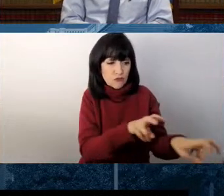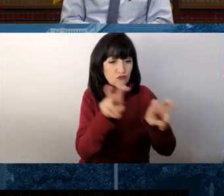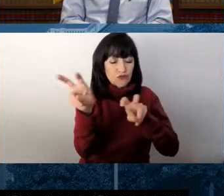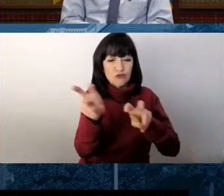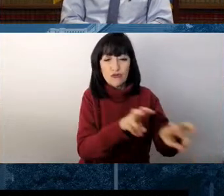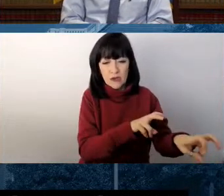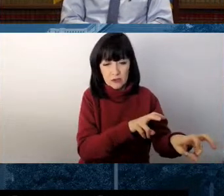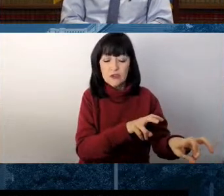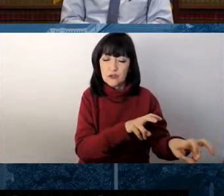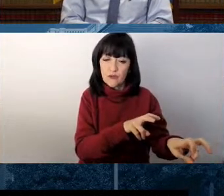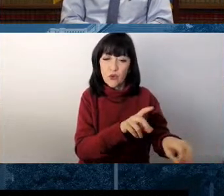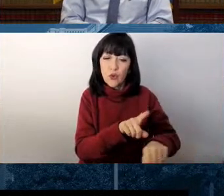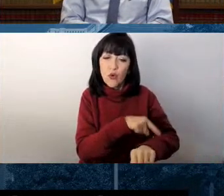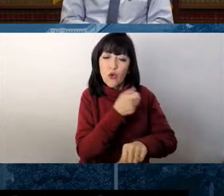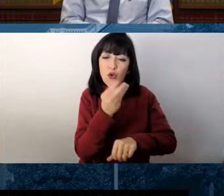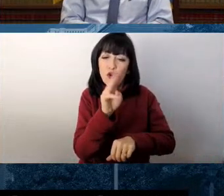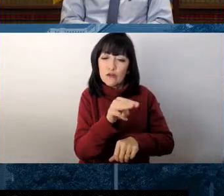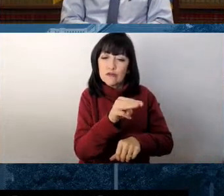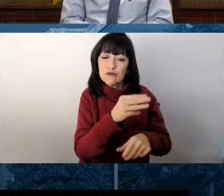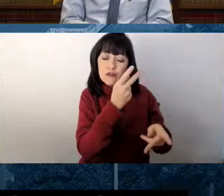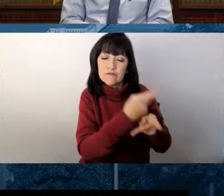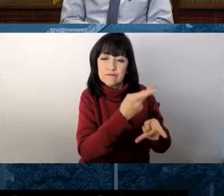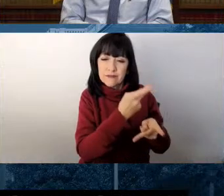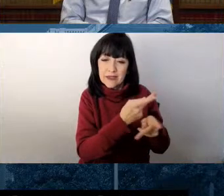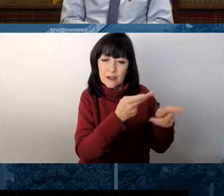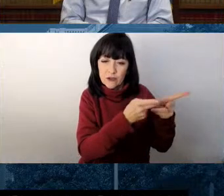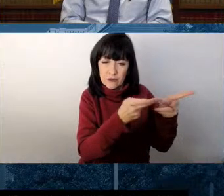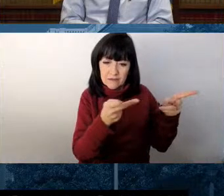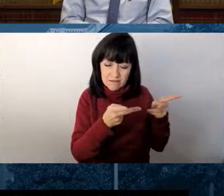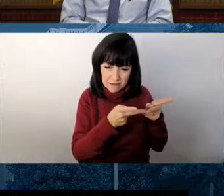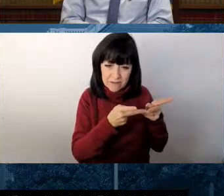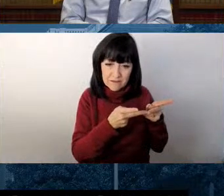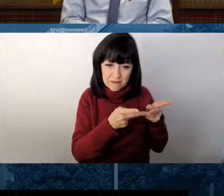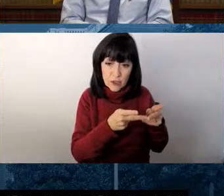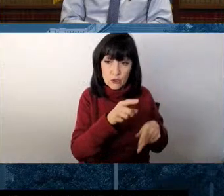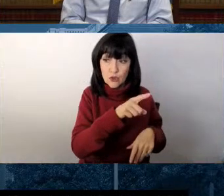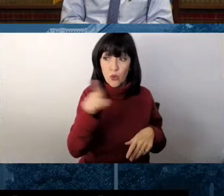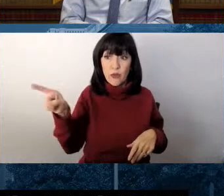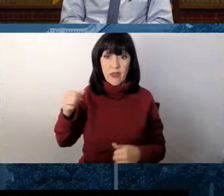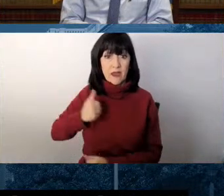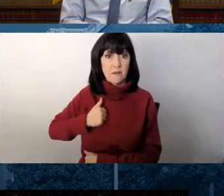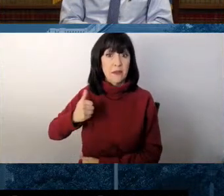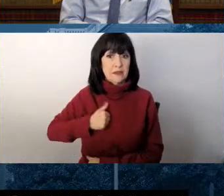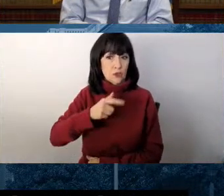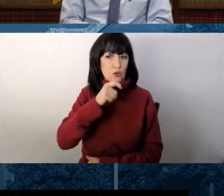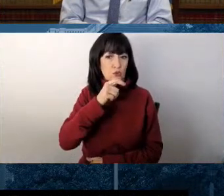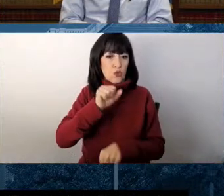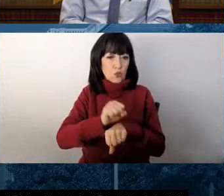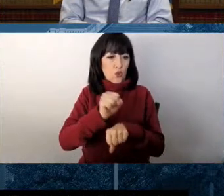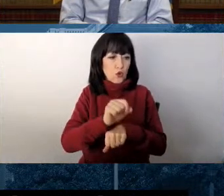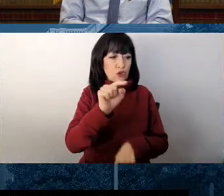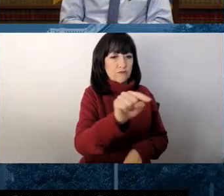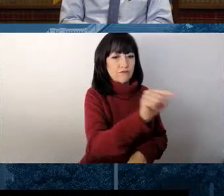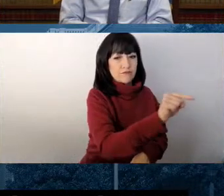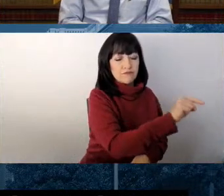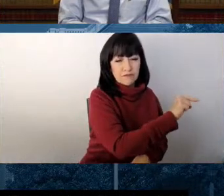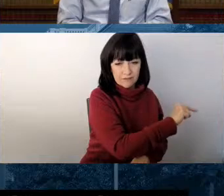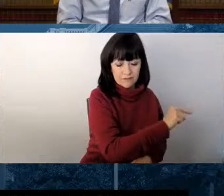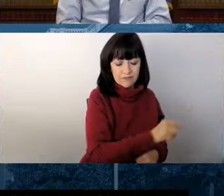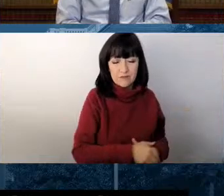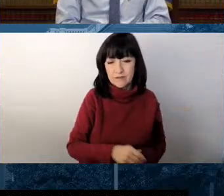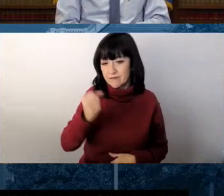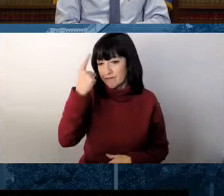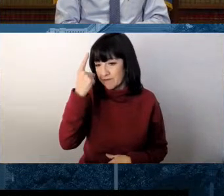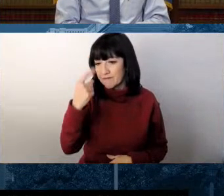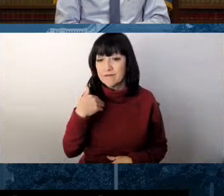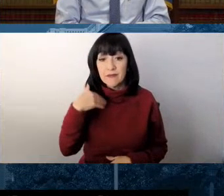be deployed to, and that help is on its way. And so with that, I know we have media that has